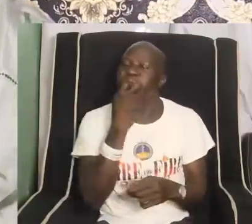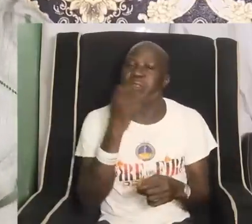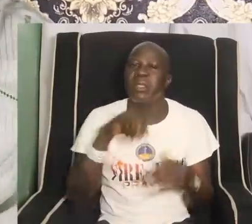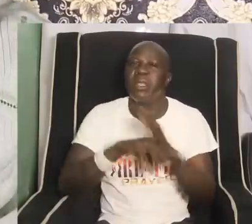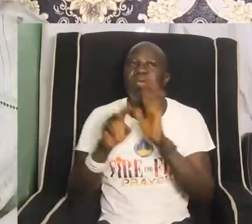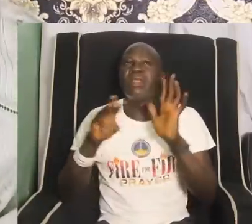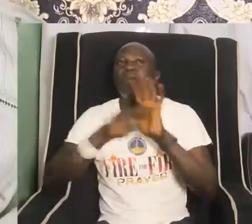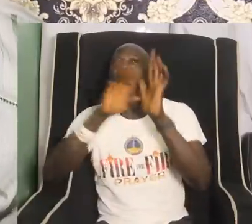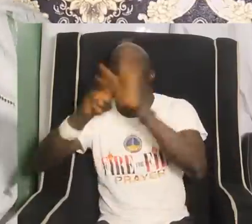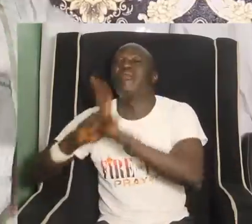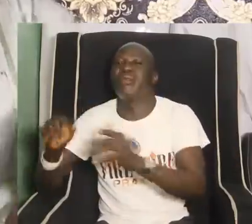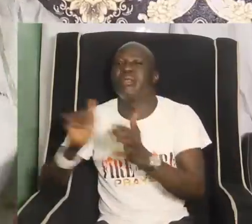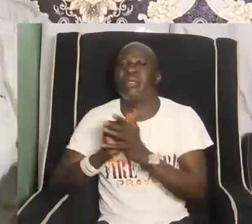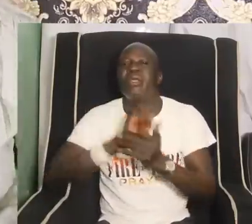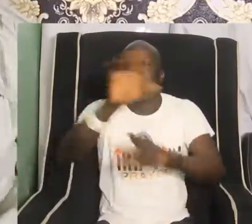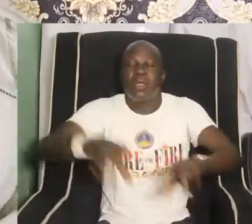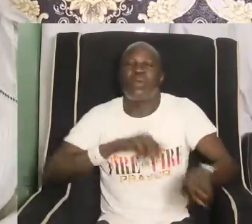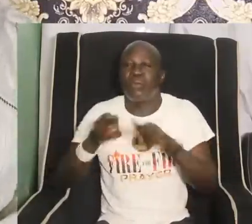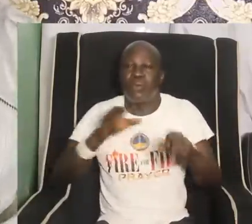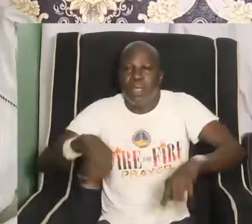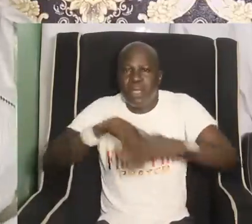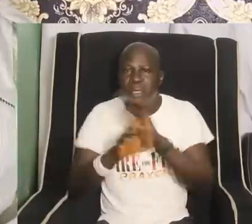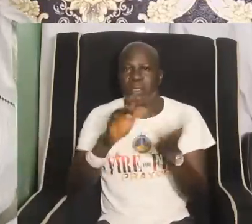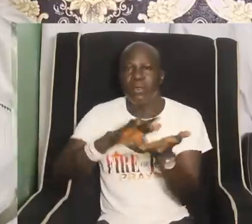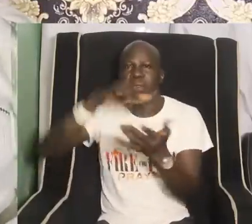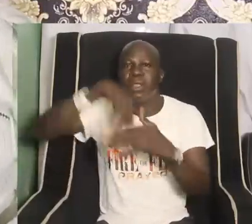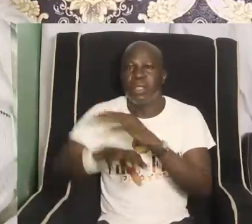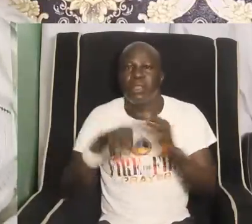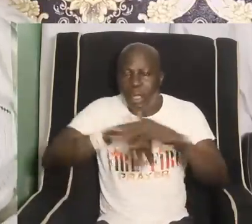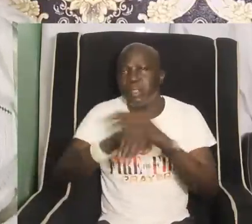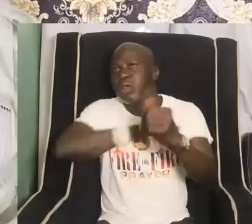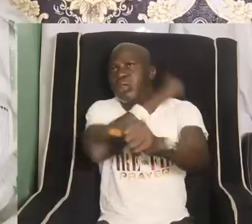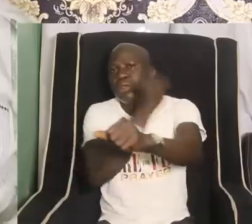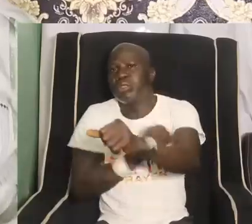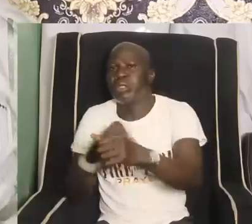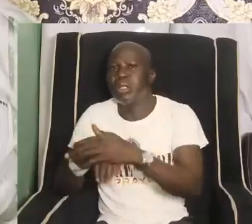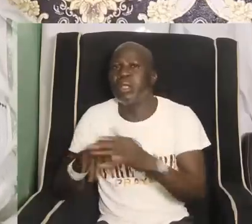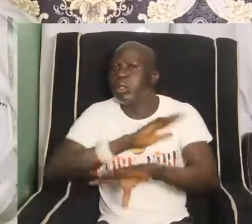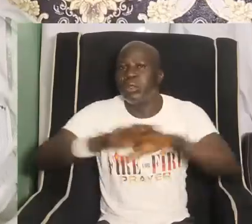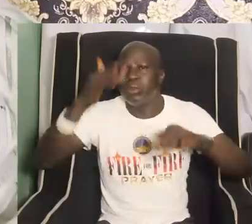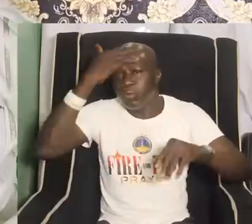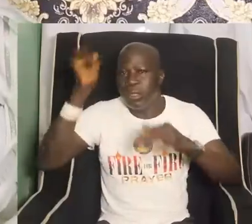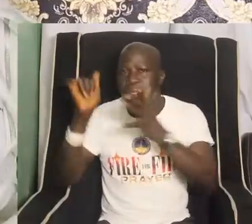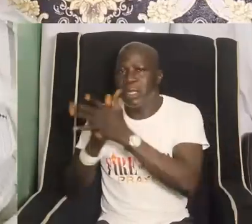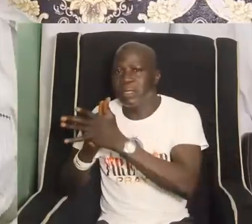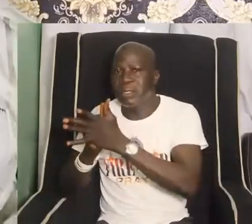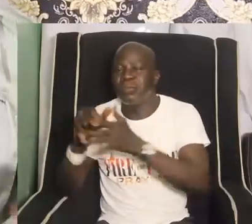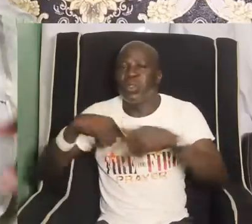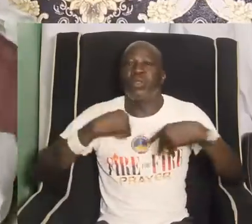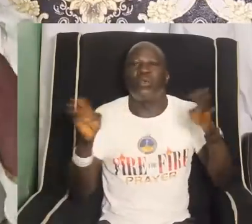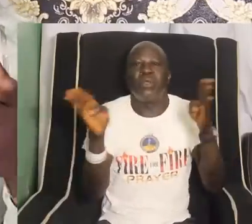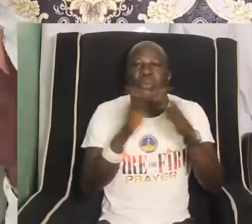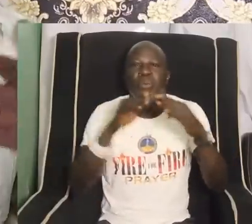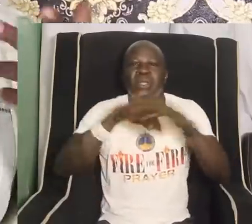There's program this morning. No, in the name of Jesus, you are blessed. I stand as a prophet. He's a prophet.